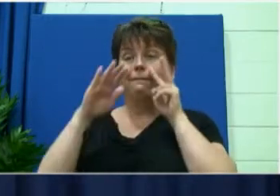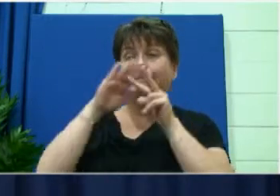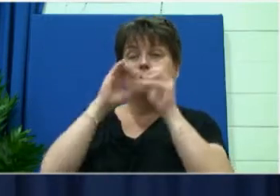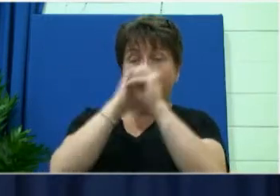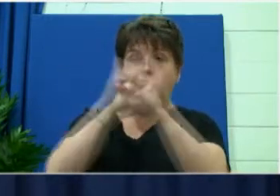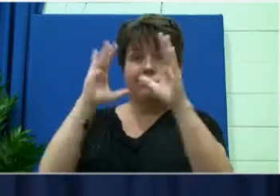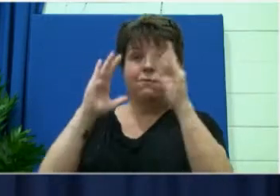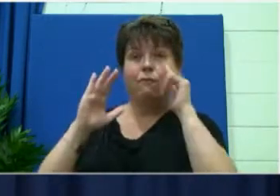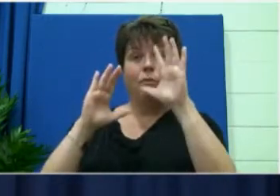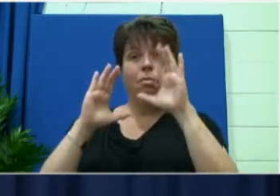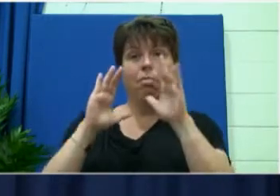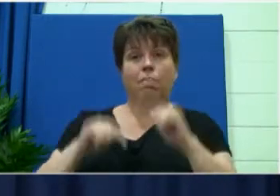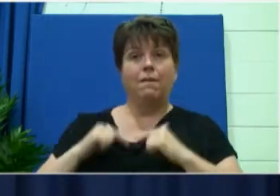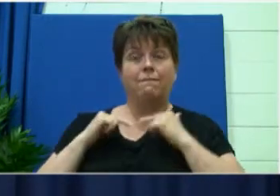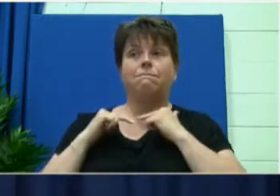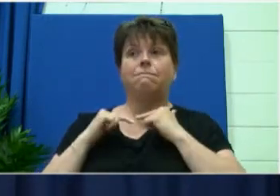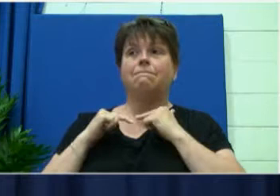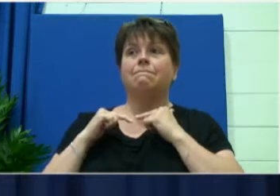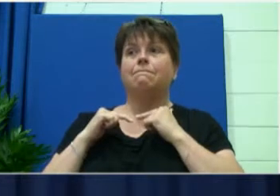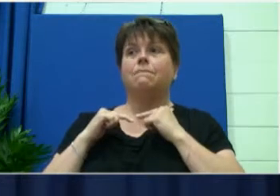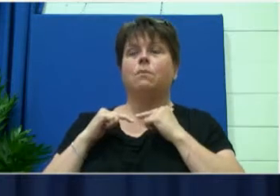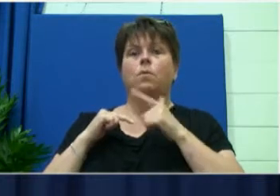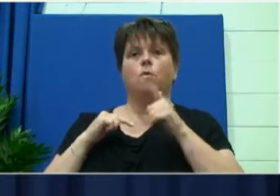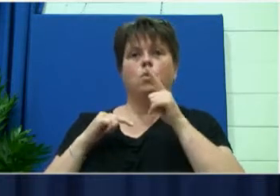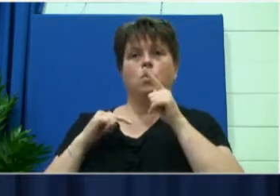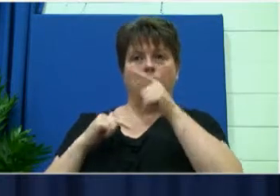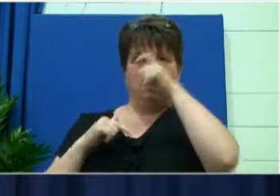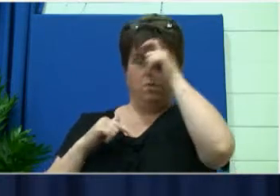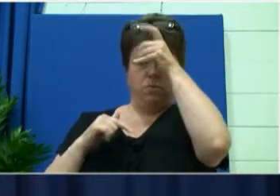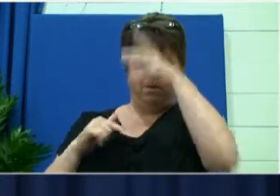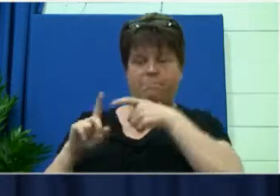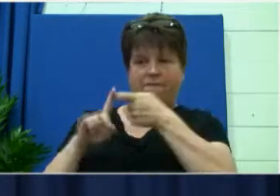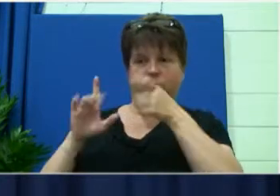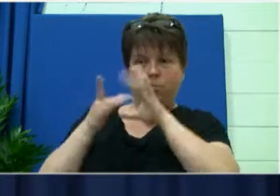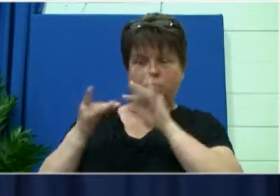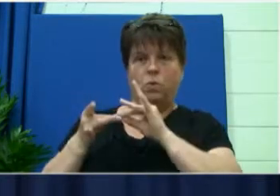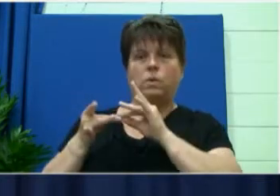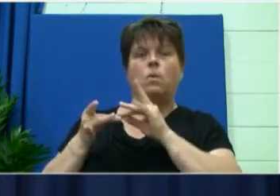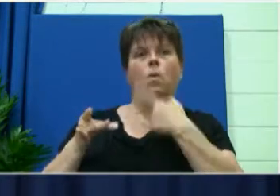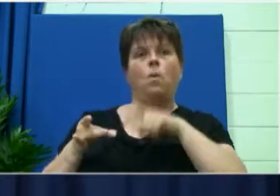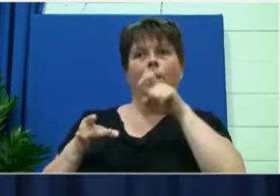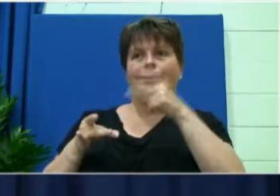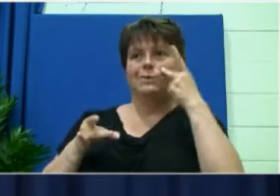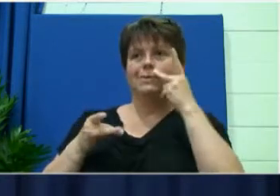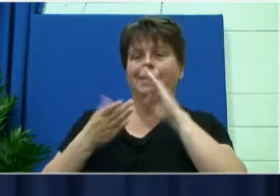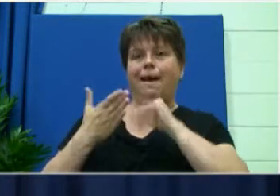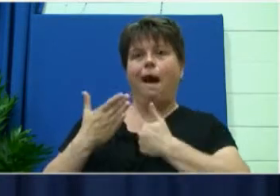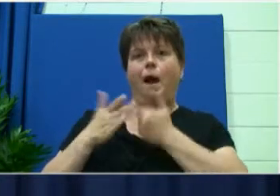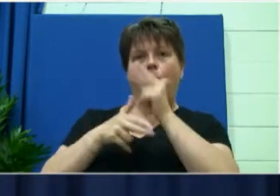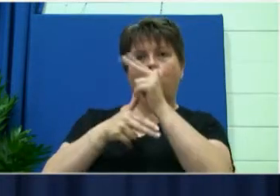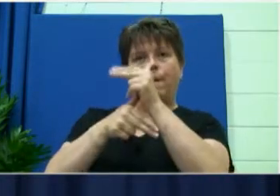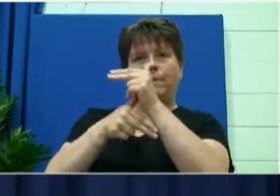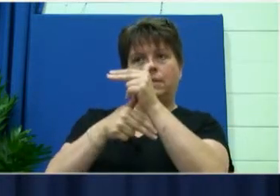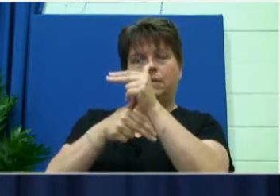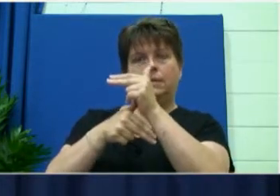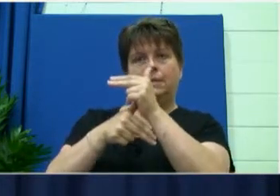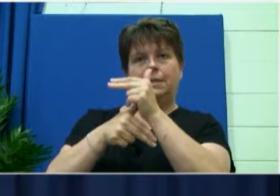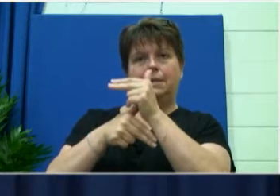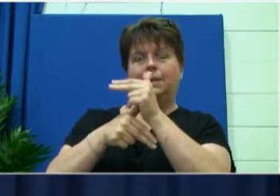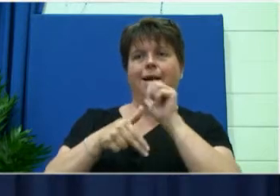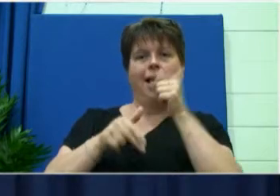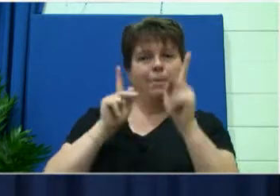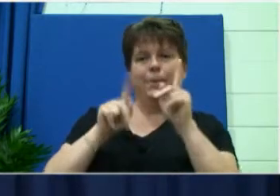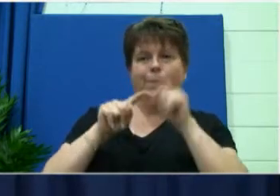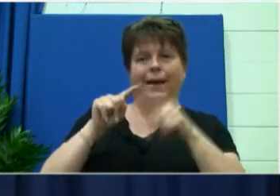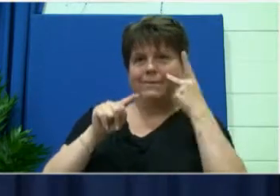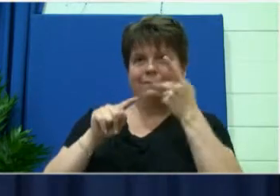your life? Like the sage in the story, we need to see our rabbit. No one else can see it